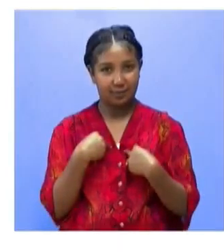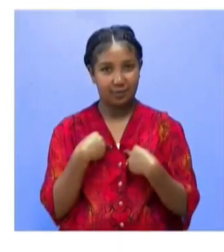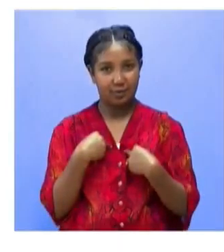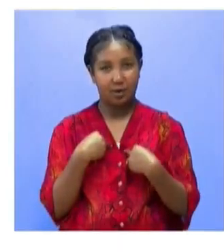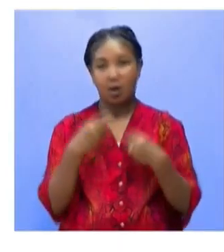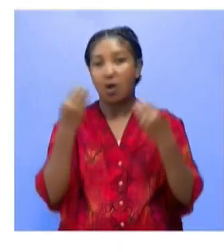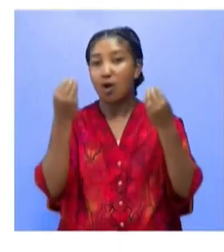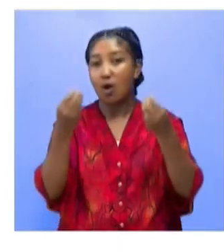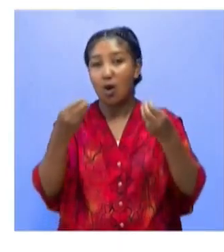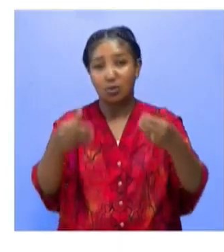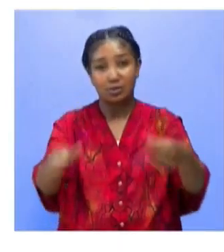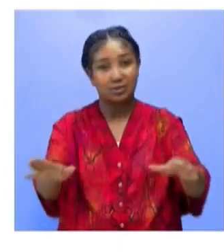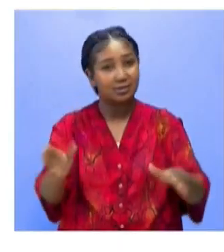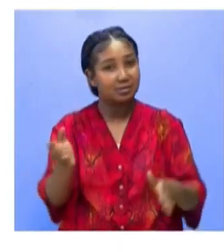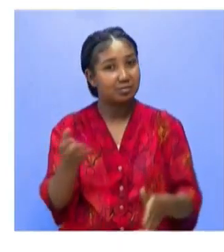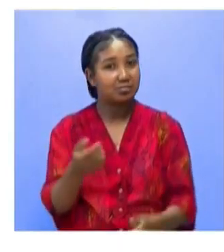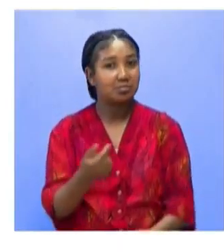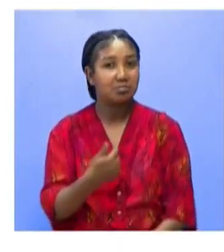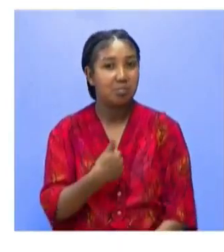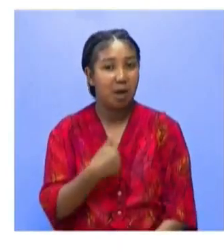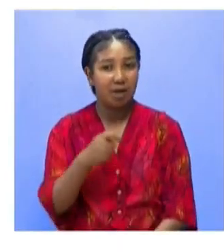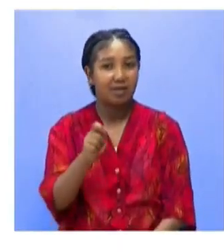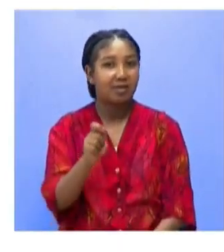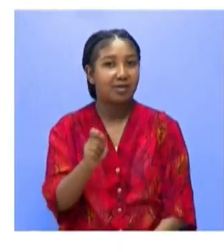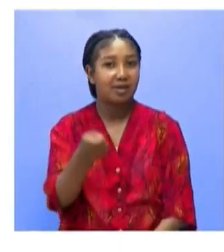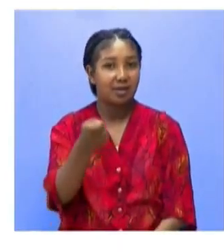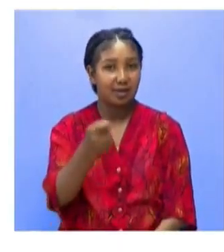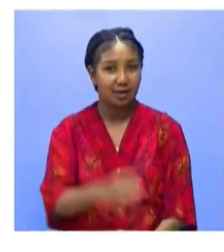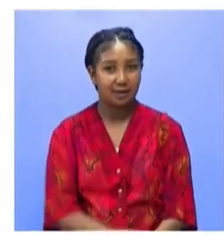lost my keys.